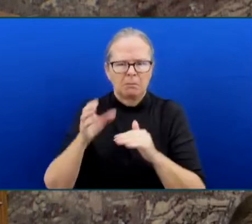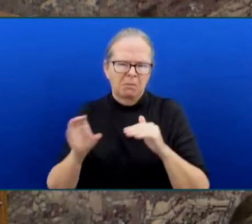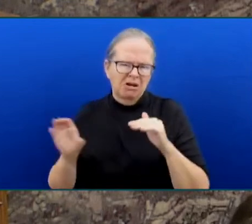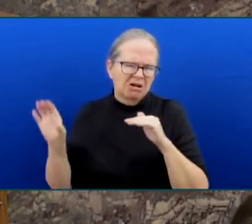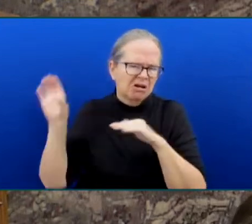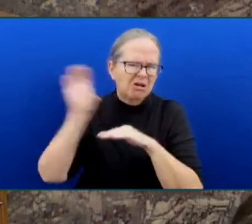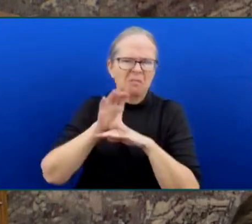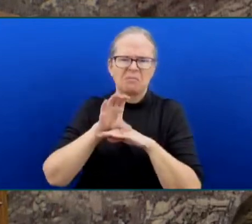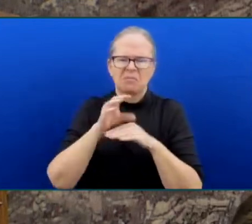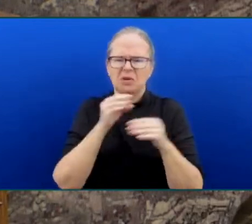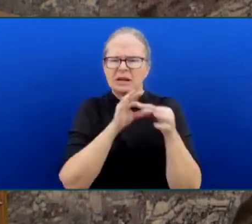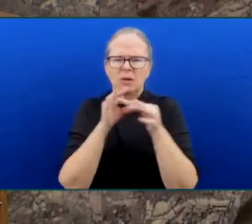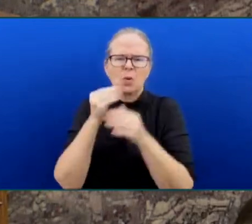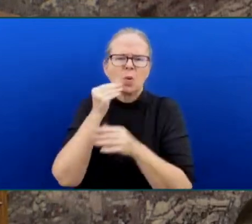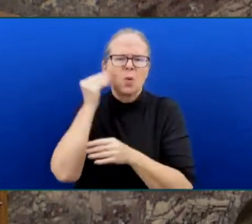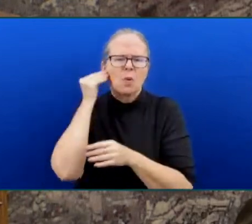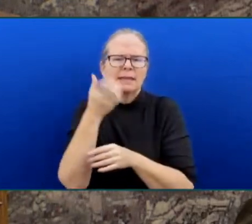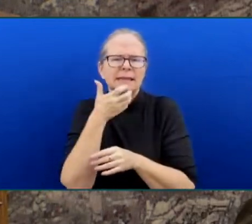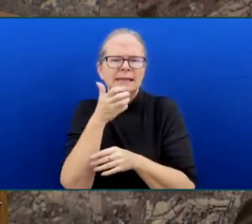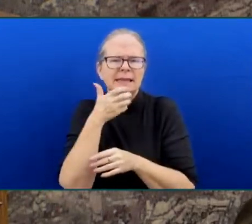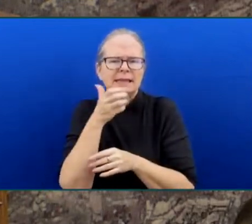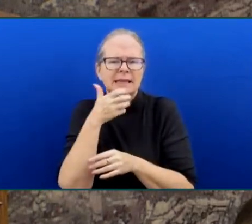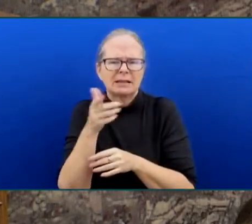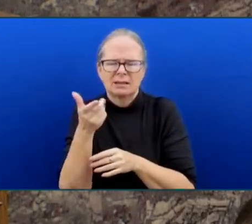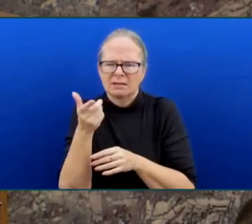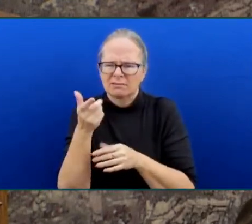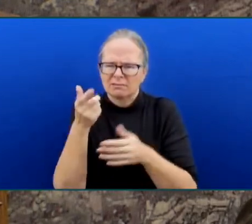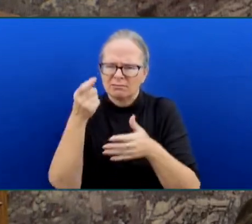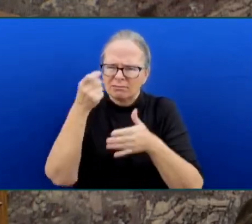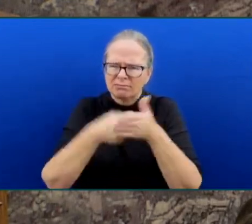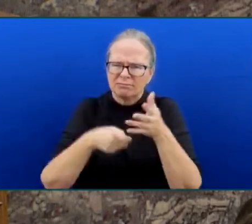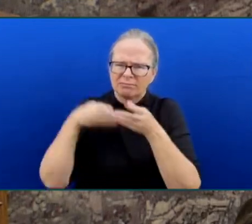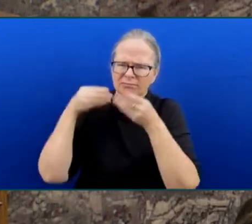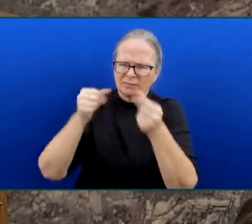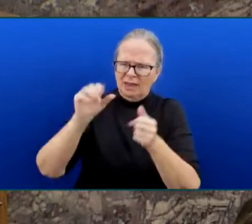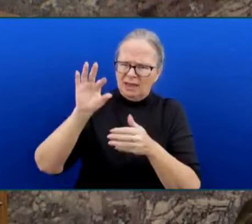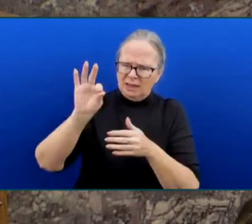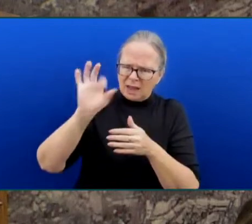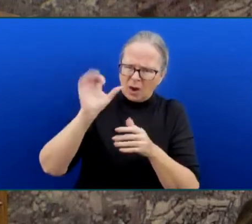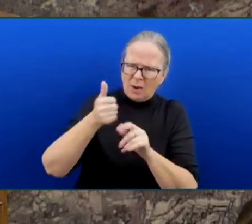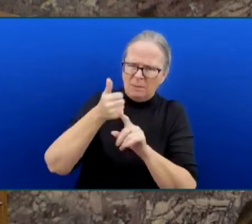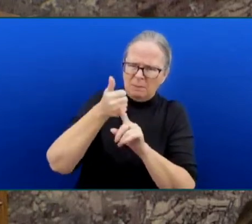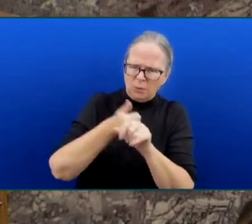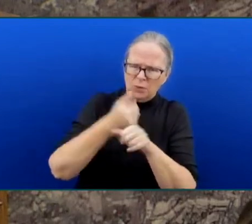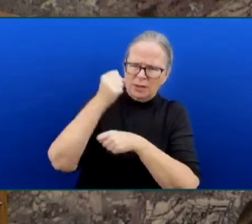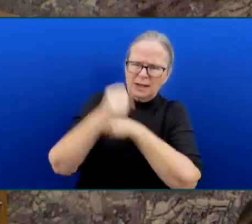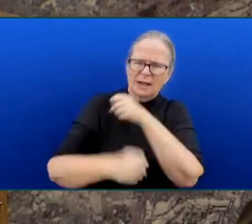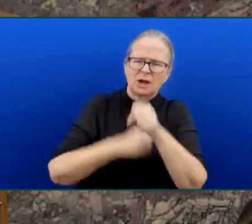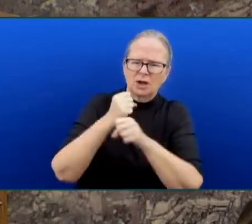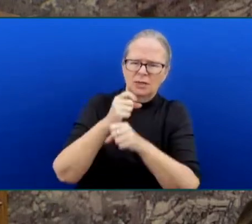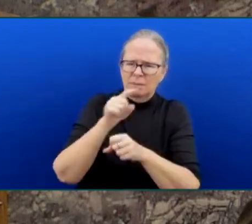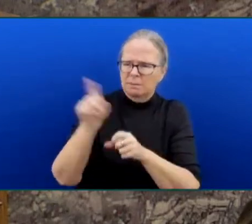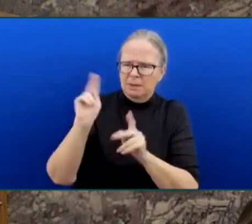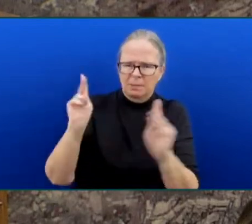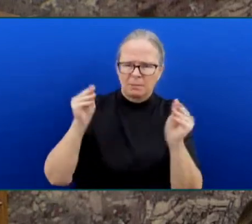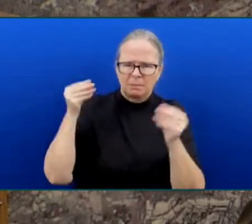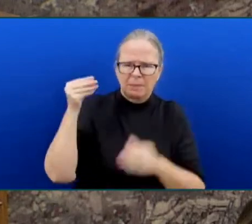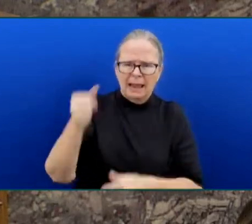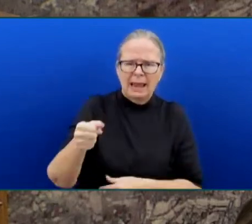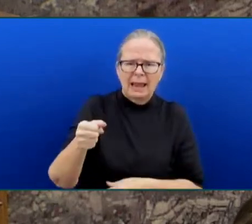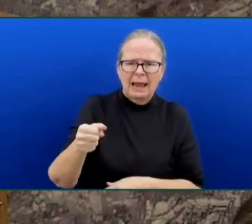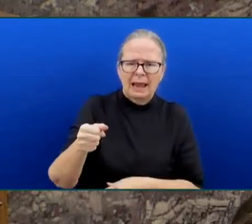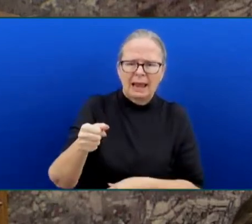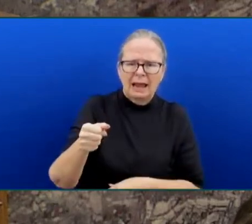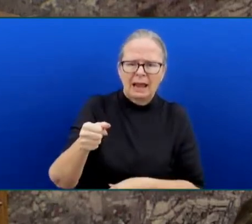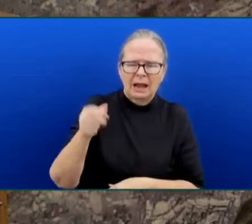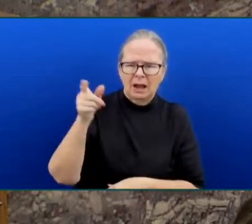nearly $900 a year. So my question to the Premier, after already dramatically jacking